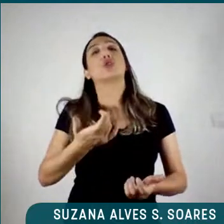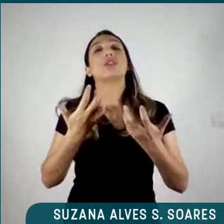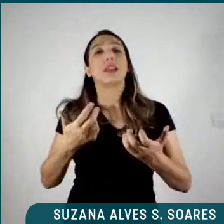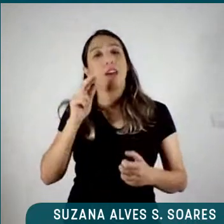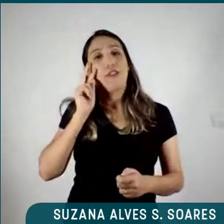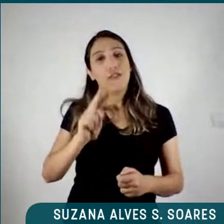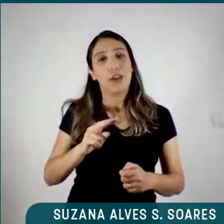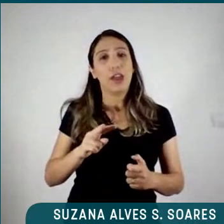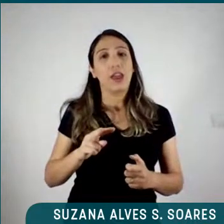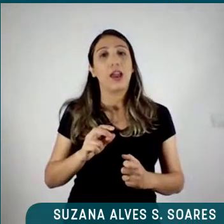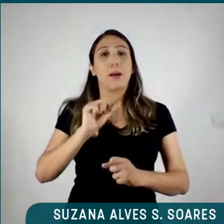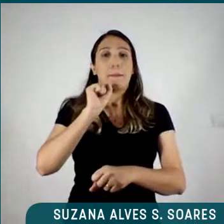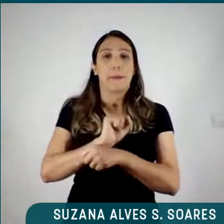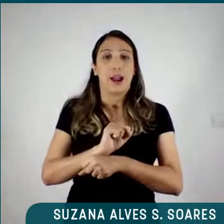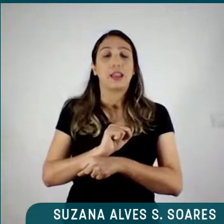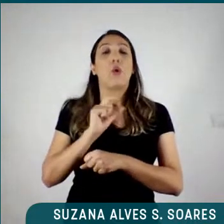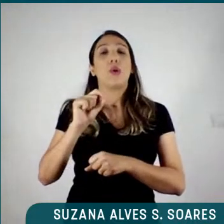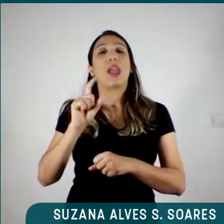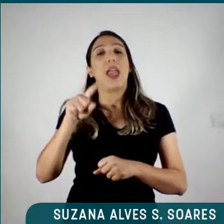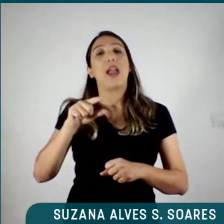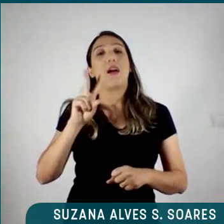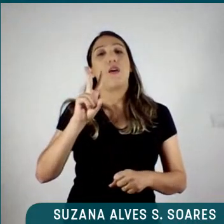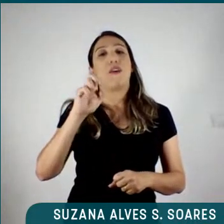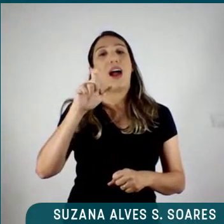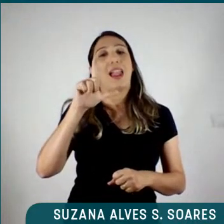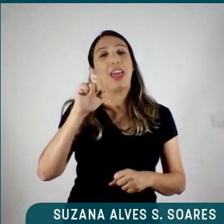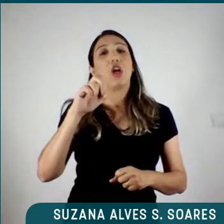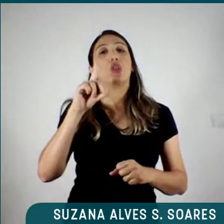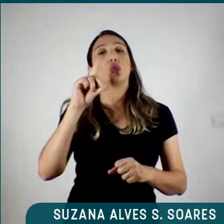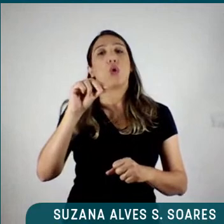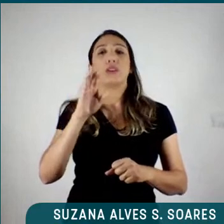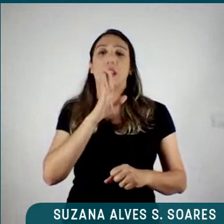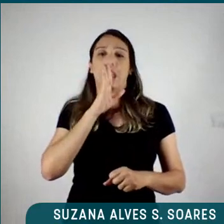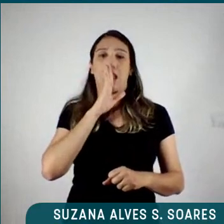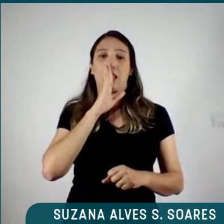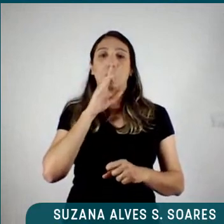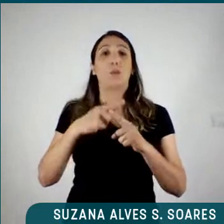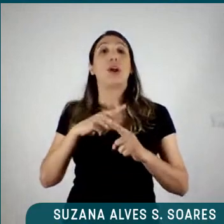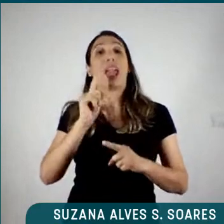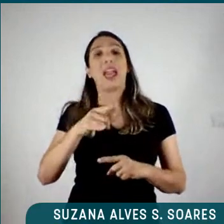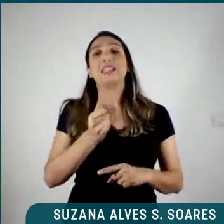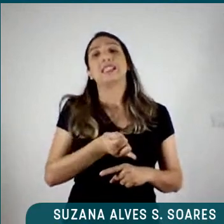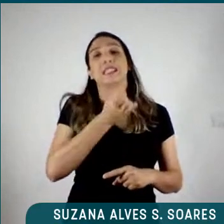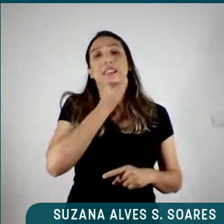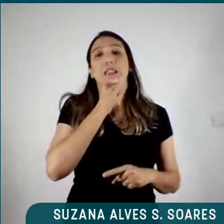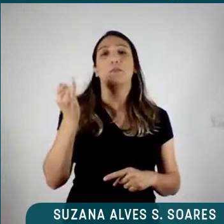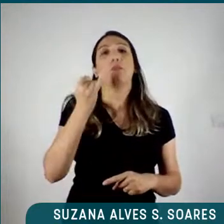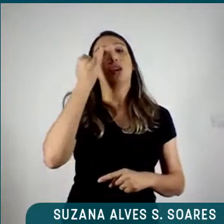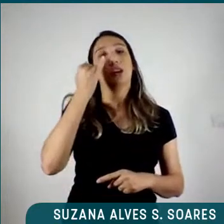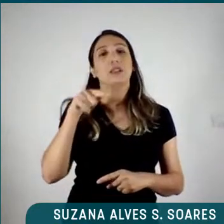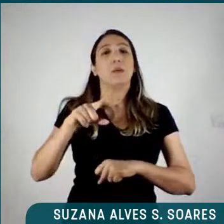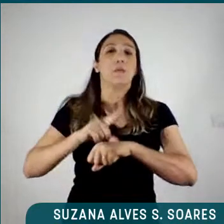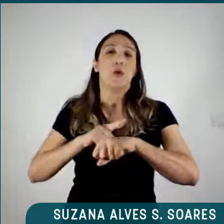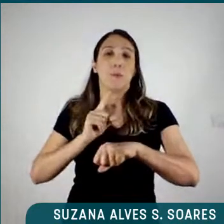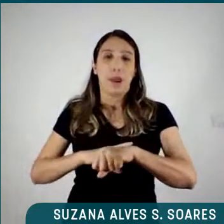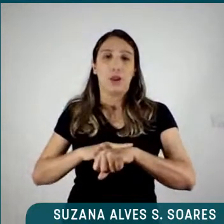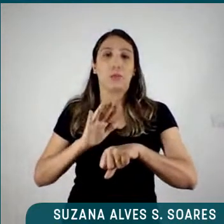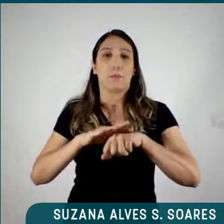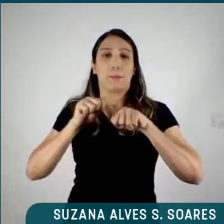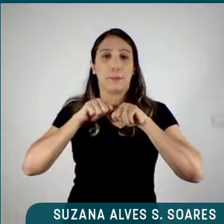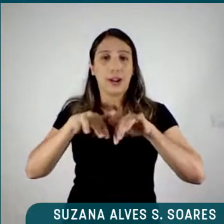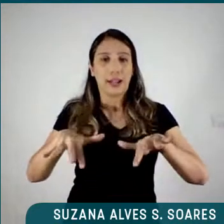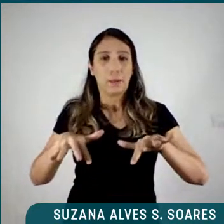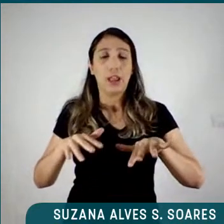we have to think about what is possible, what realities we want to live on. And of course, here